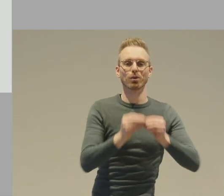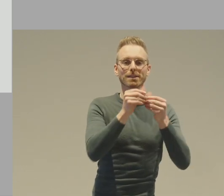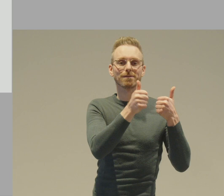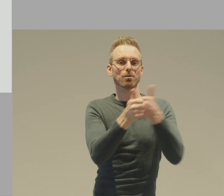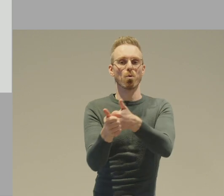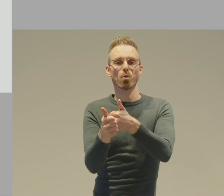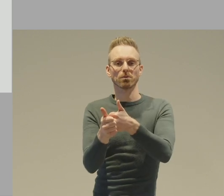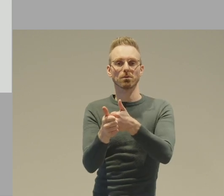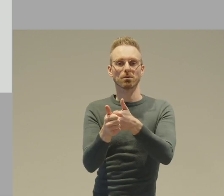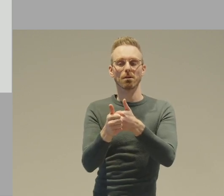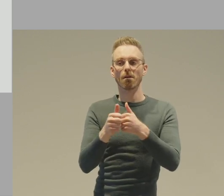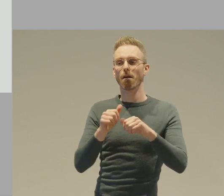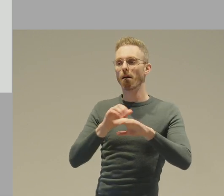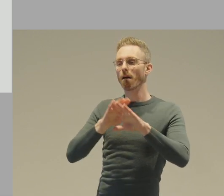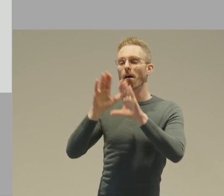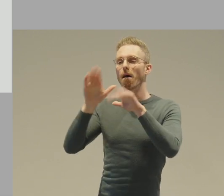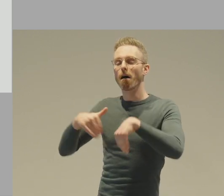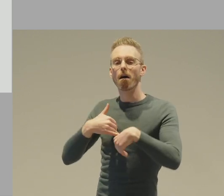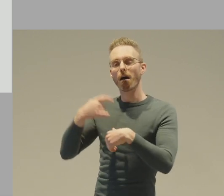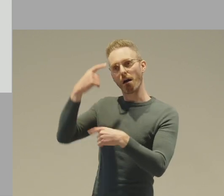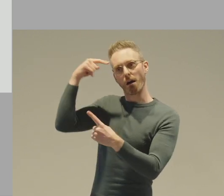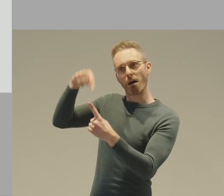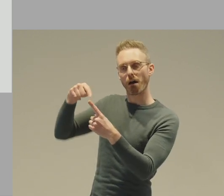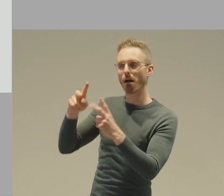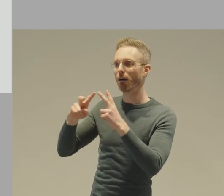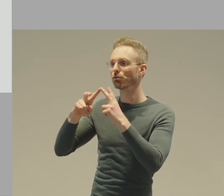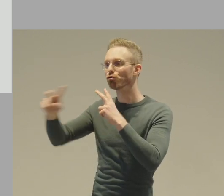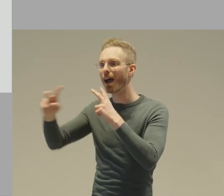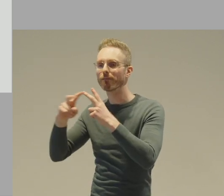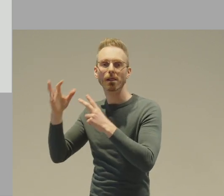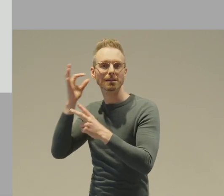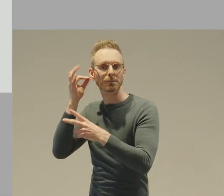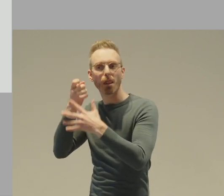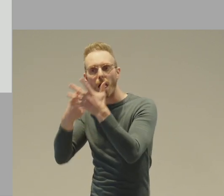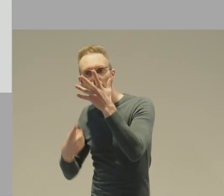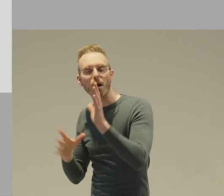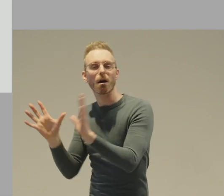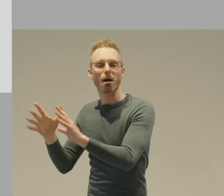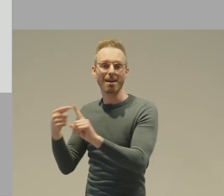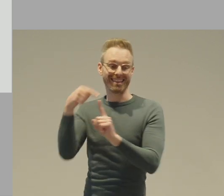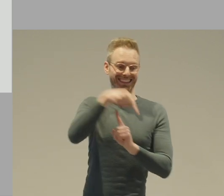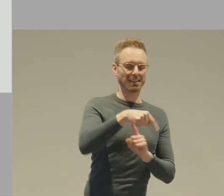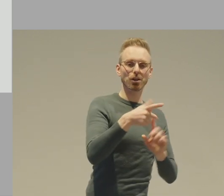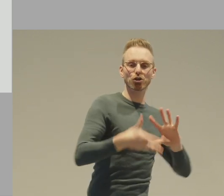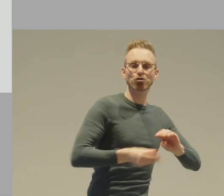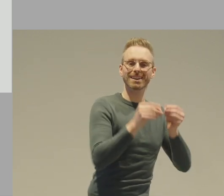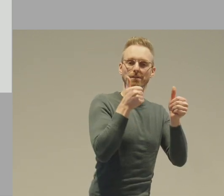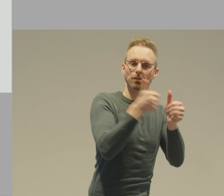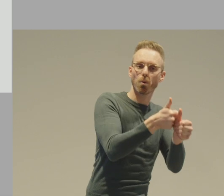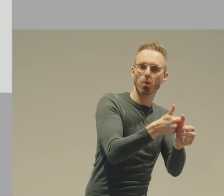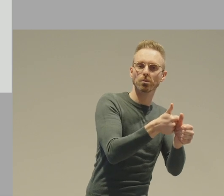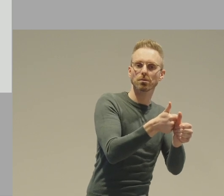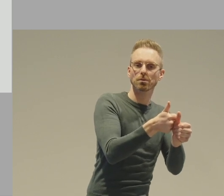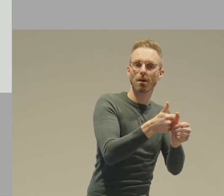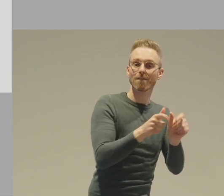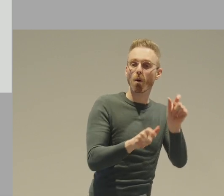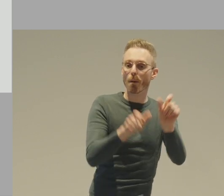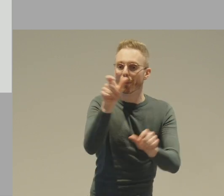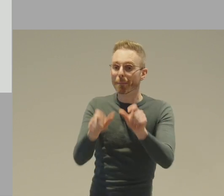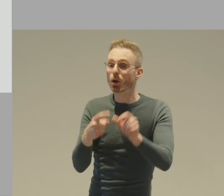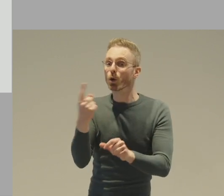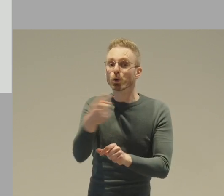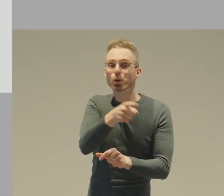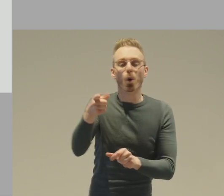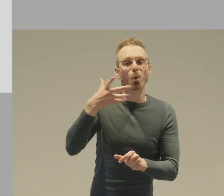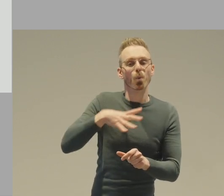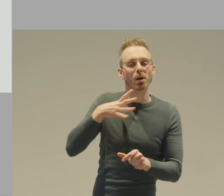support, for example. This is about working with a creative support if you're a learning disabled person who wants to get that kind of support. Okay. I think